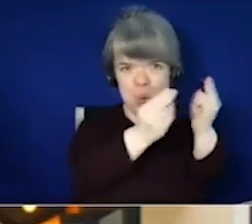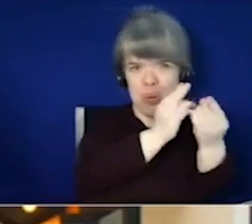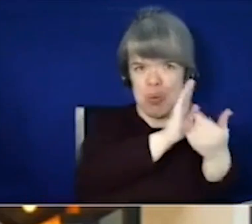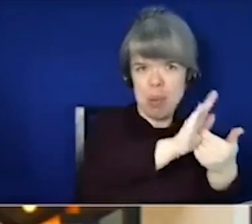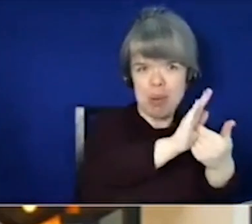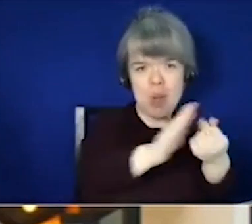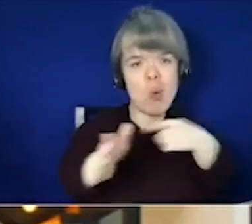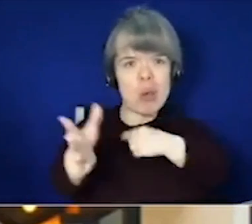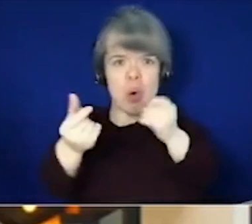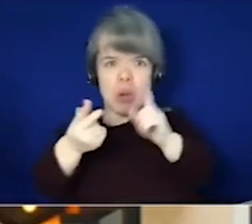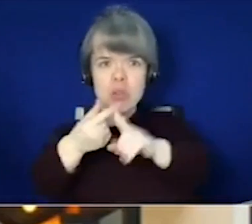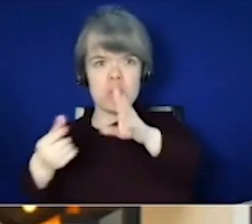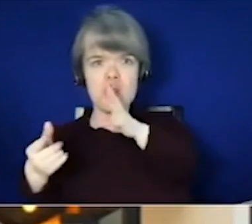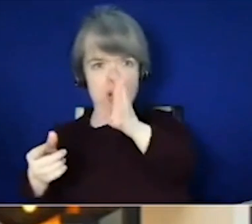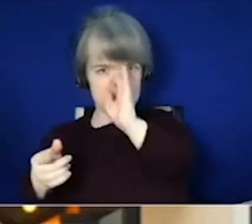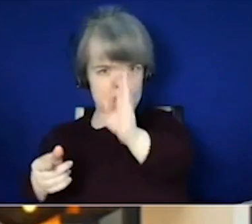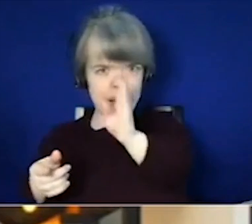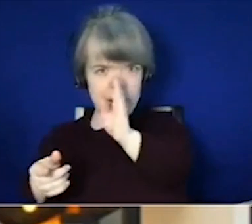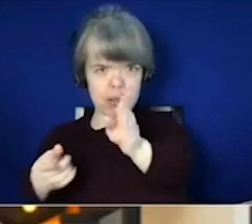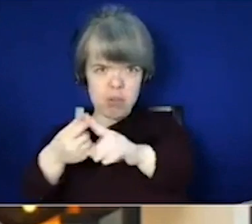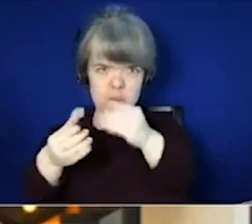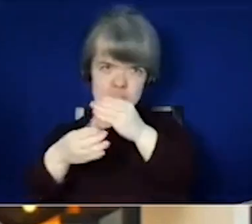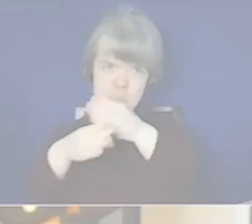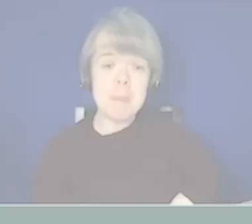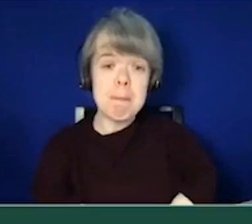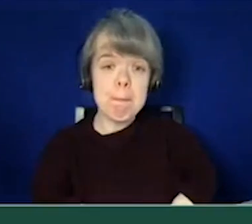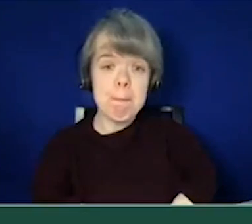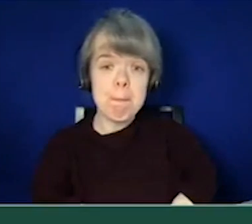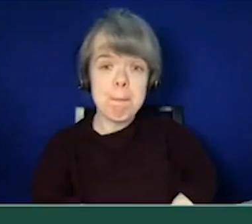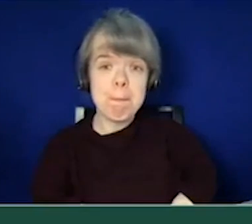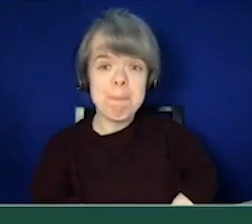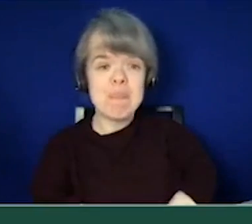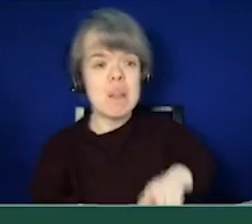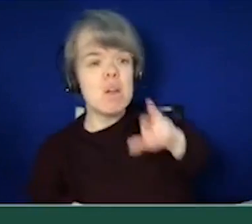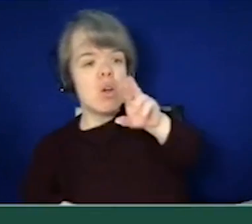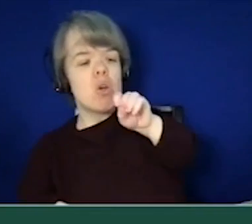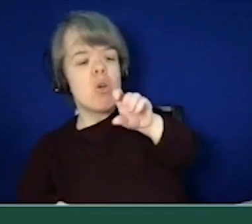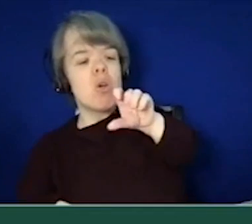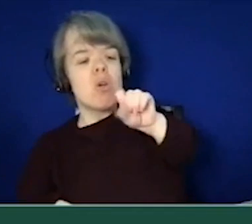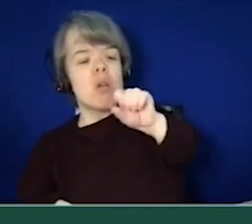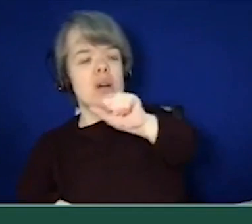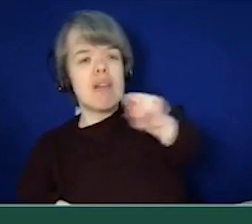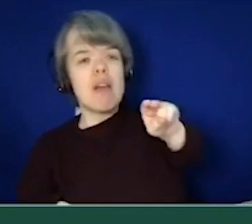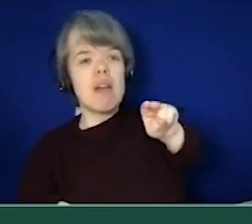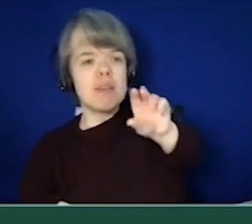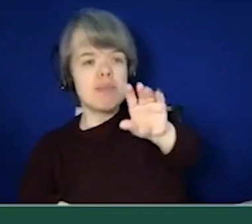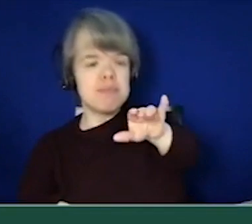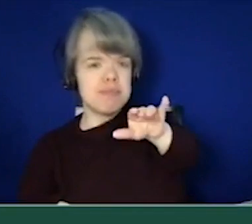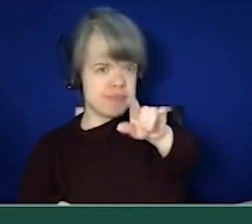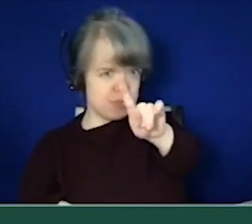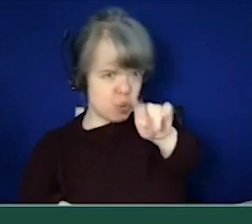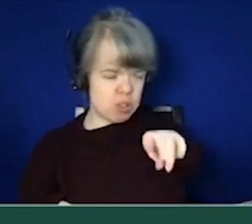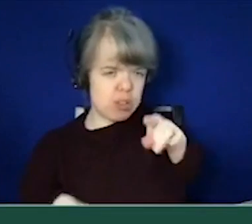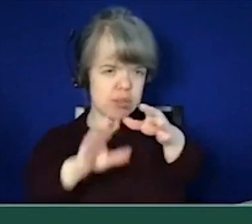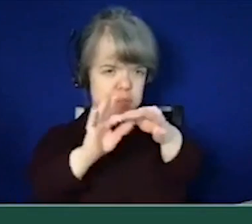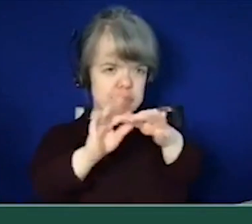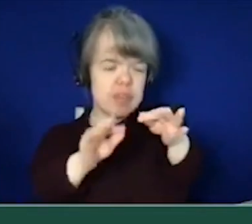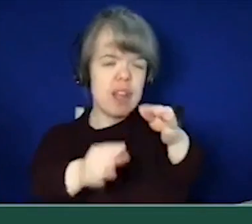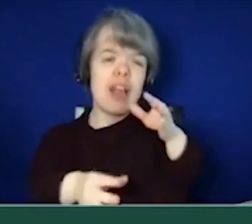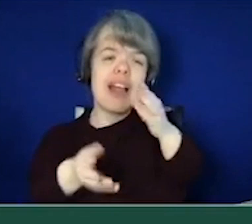start. I can't wait to find out how many new neighborhood grants we have or nominations we have after your call to action. So thanks so much for sharing